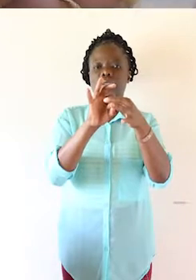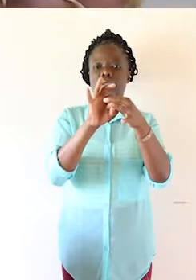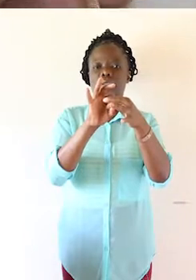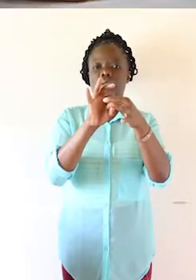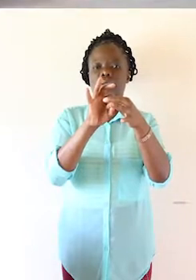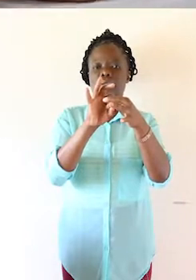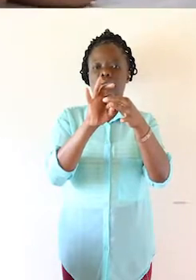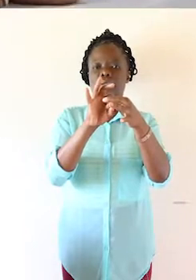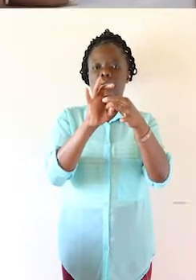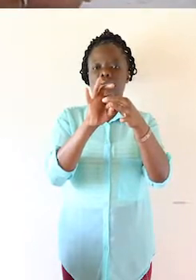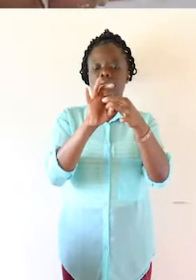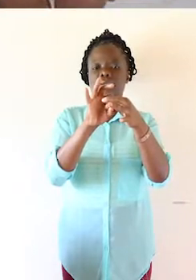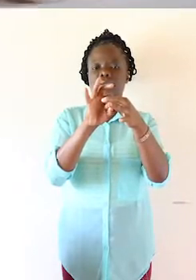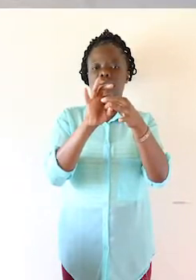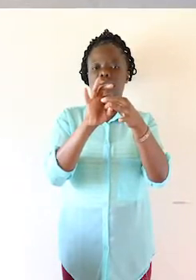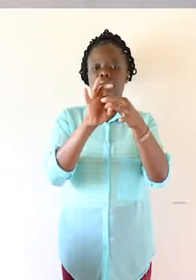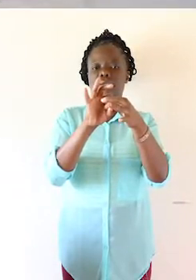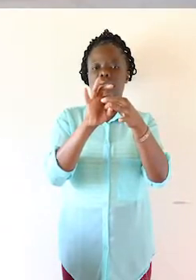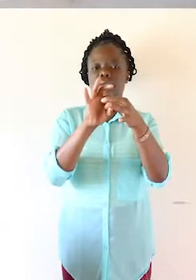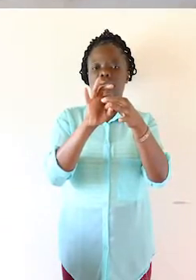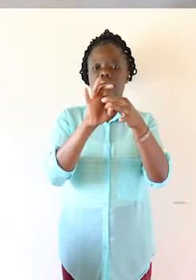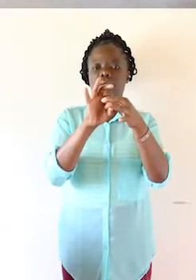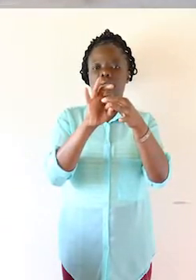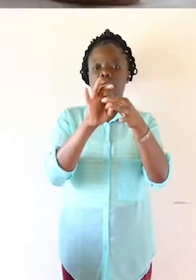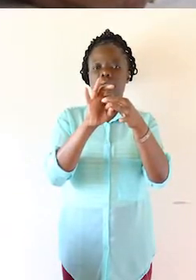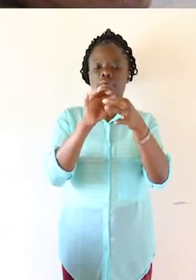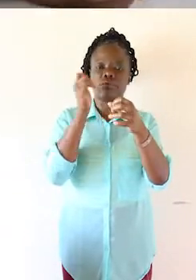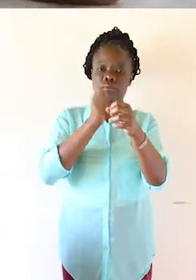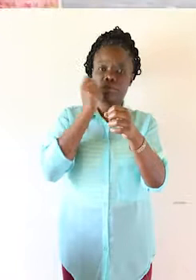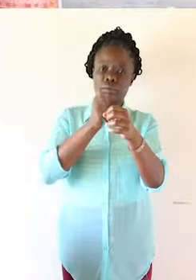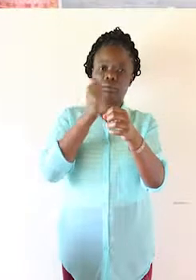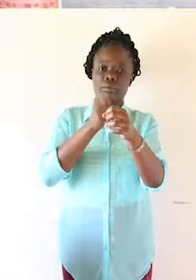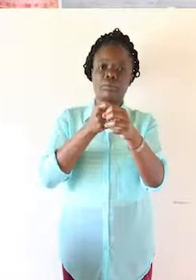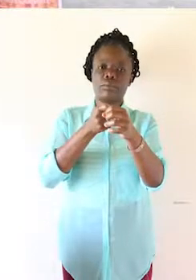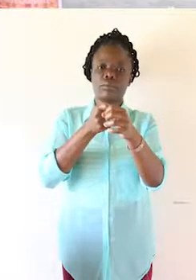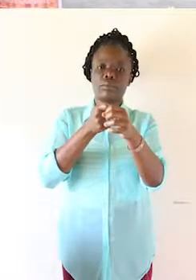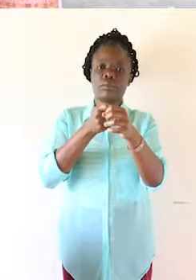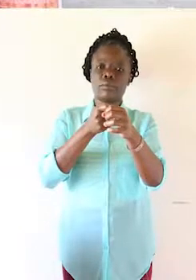yes, just hit hard down to the legs. Just hit it hard.